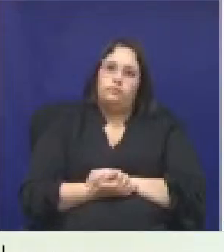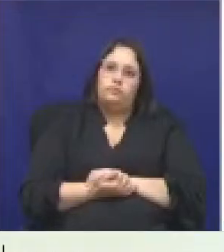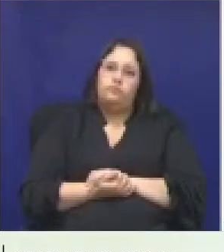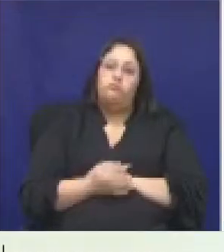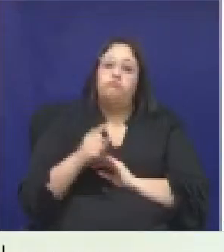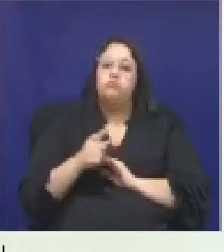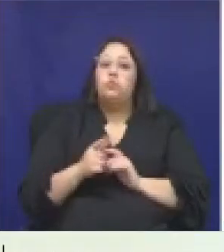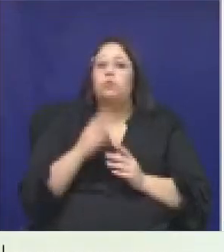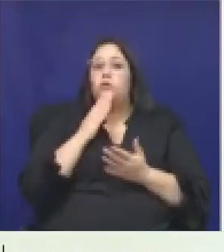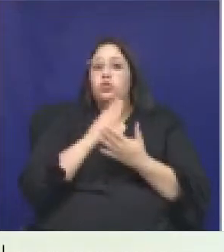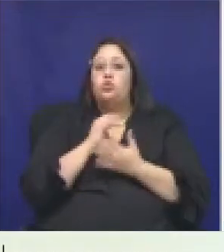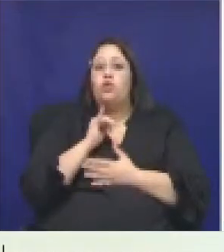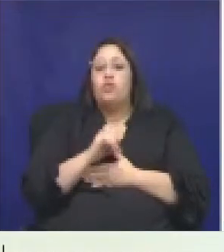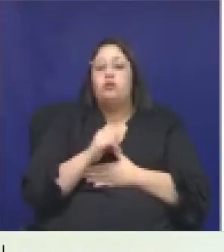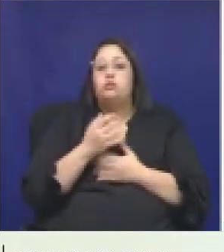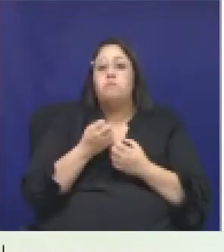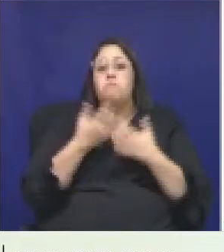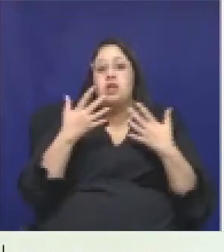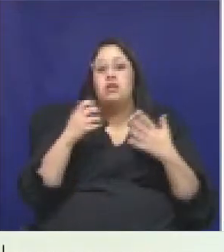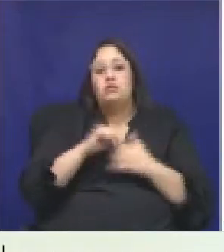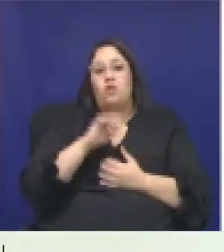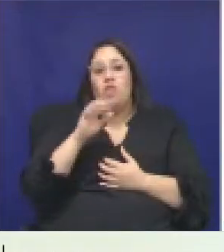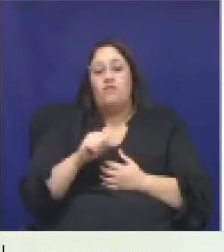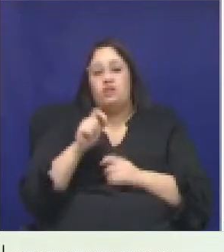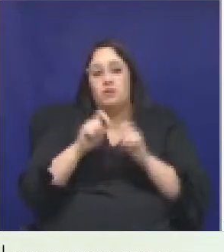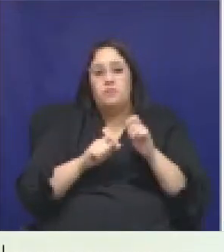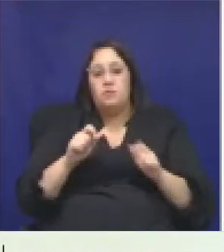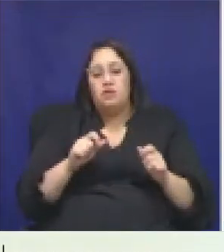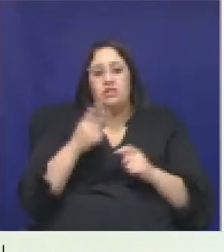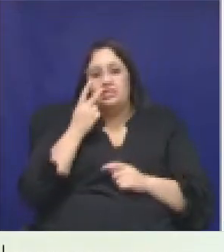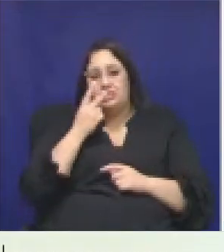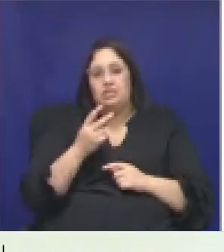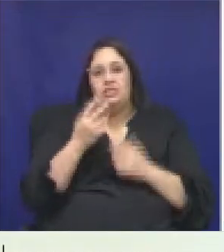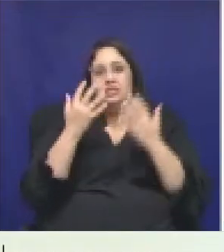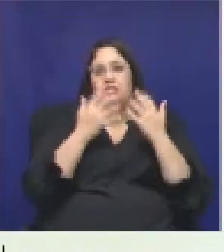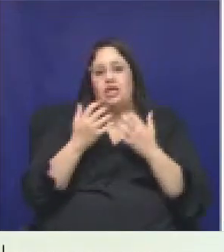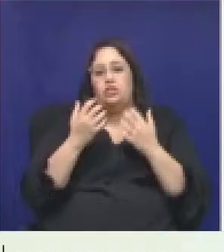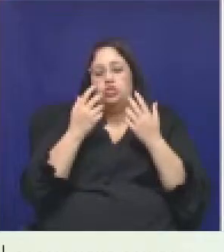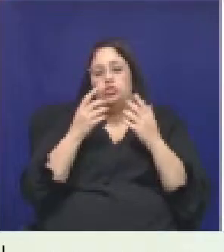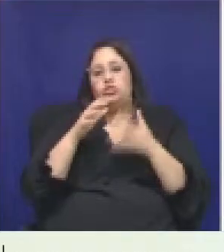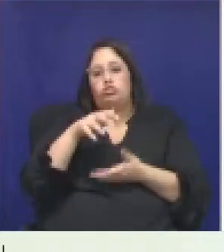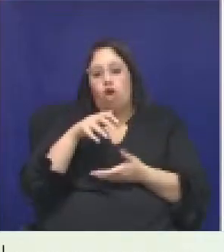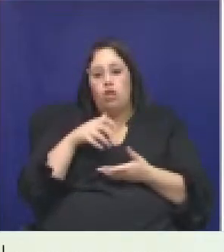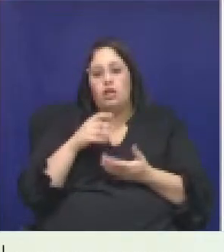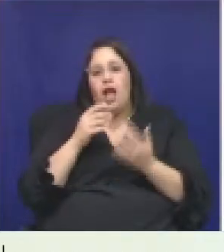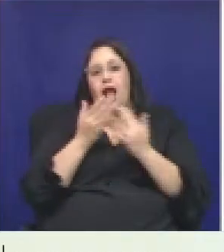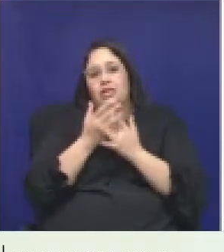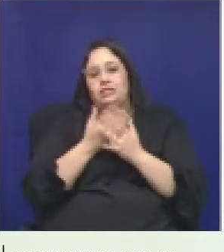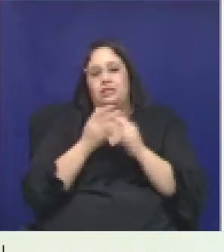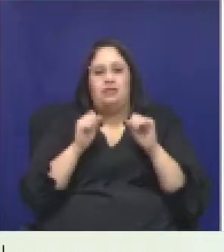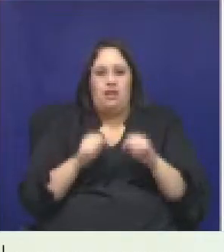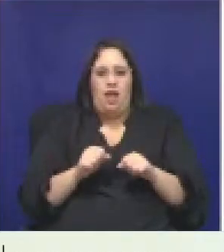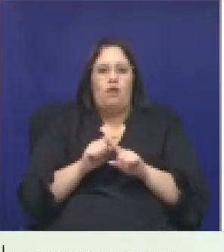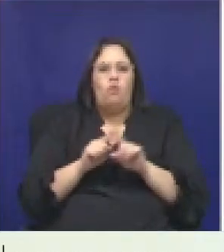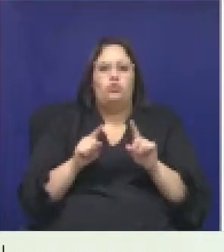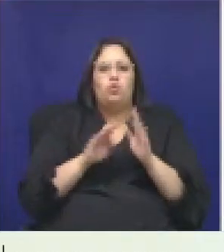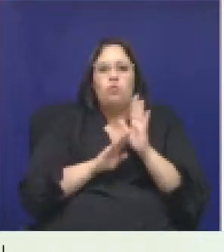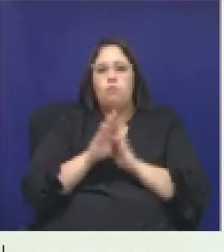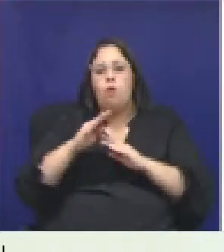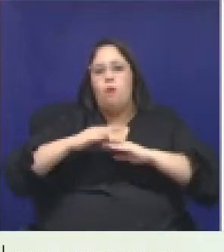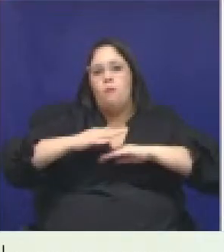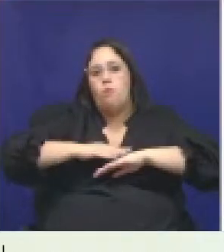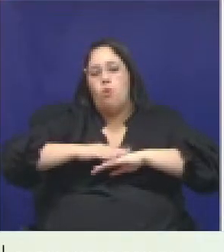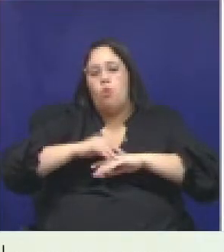This will ensure that the vast majority of South Africans find statistical data accessible and increase the usage